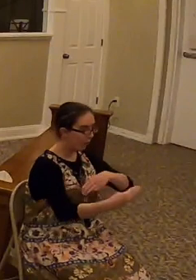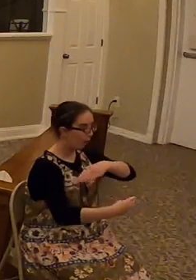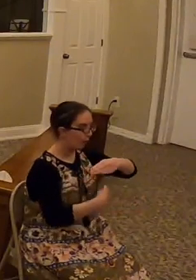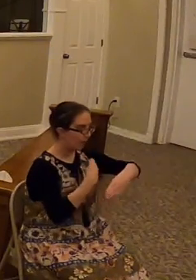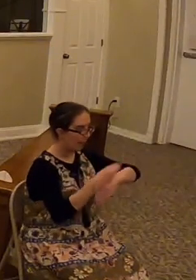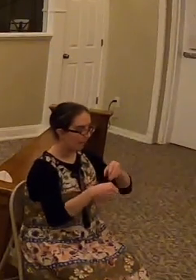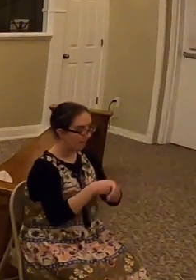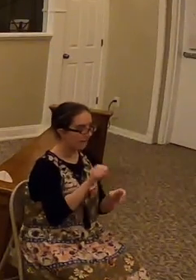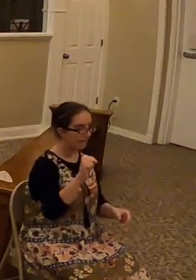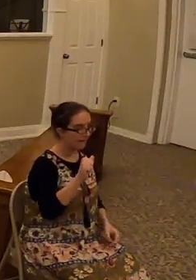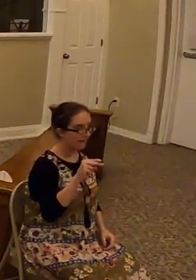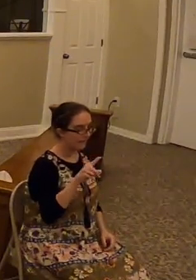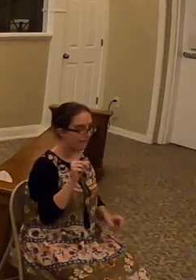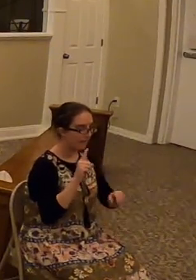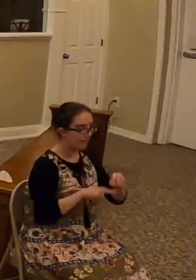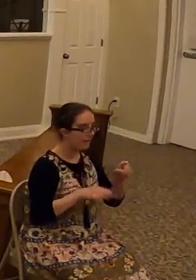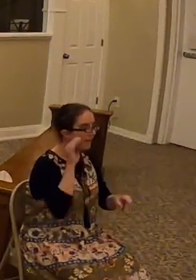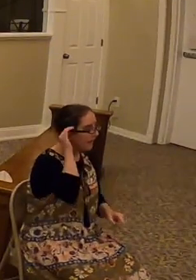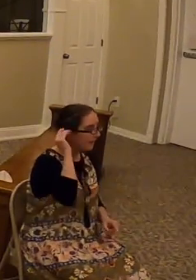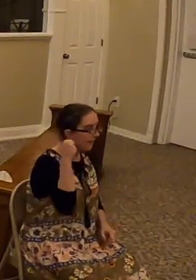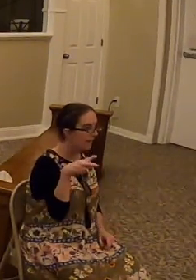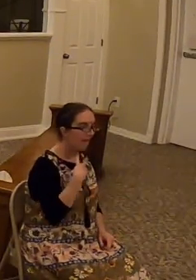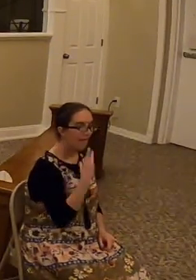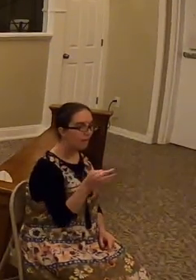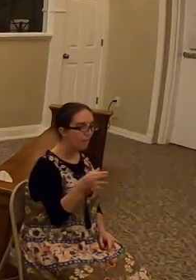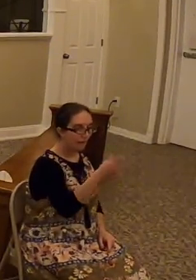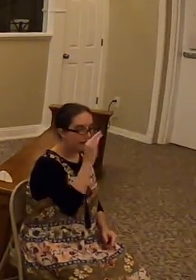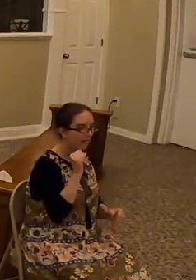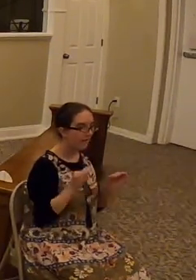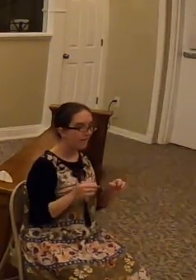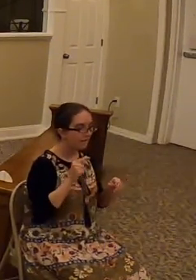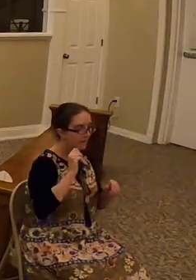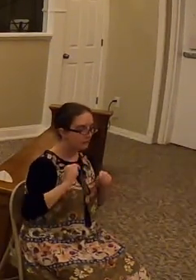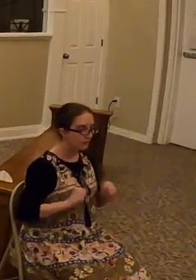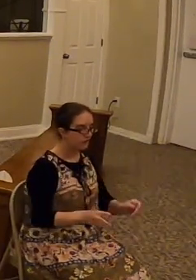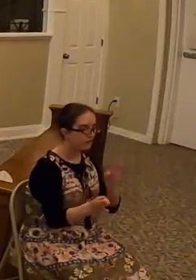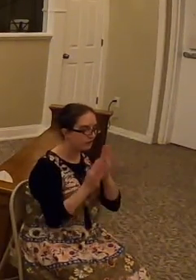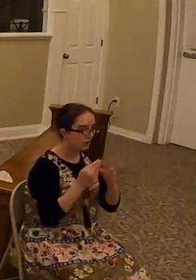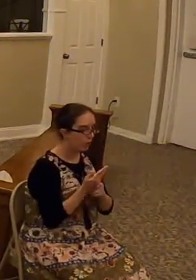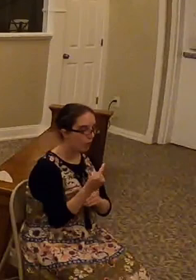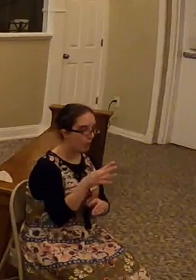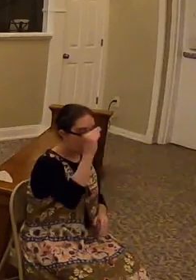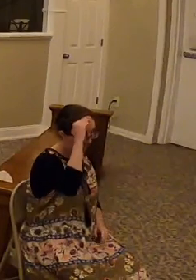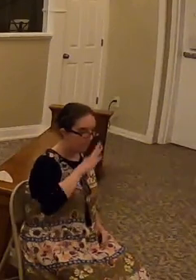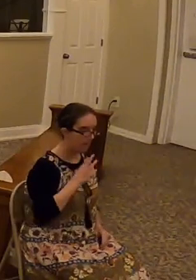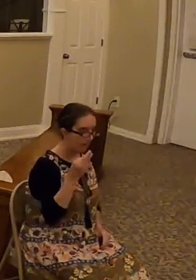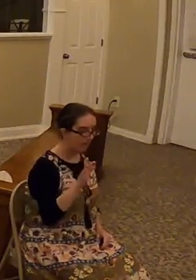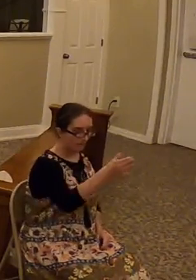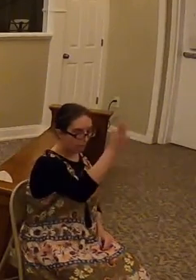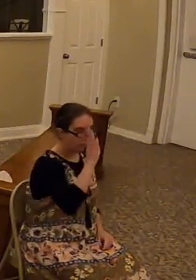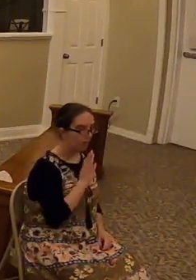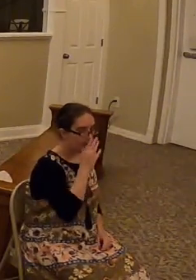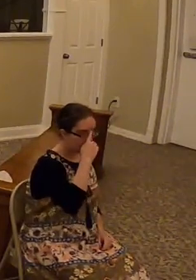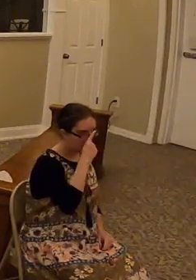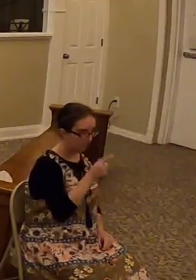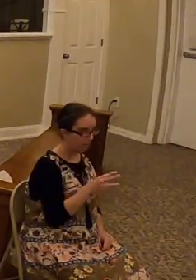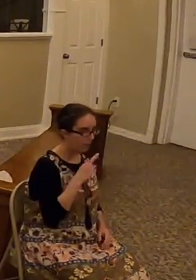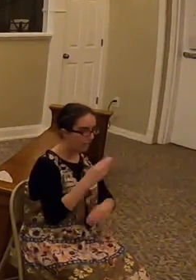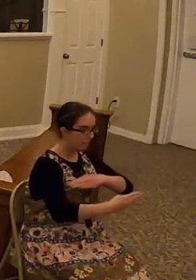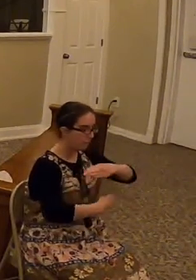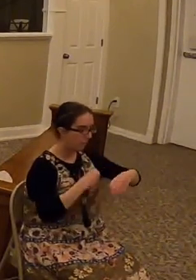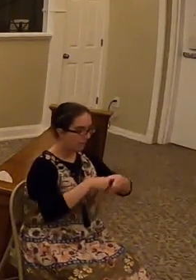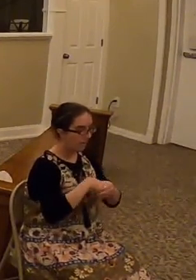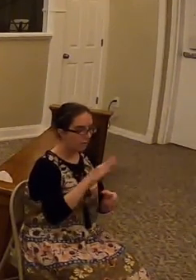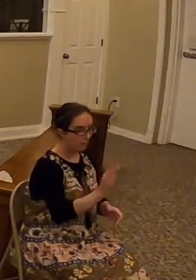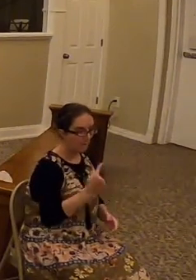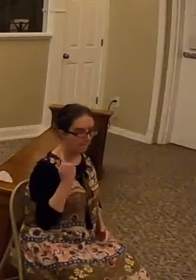wrapped up in Saul, you can't hear the voice of God if he tries to speak to you, even through the man of God. Because you're so wrapped